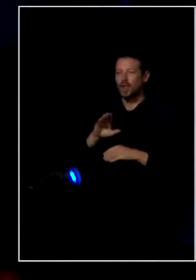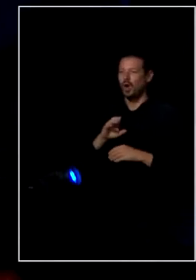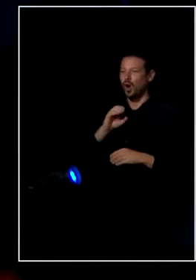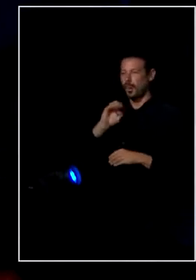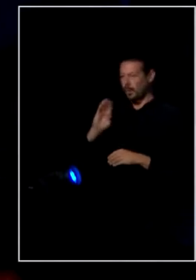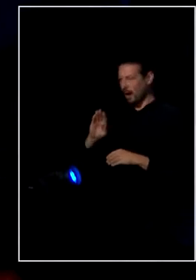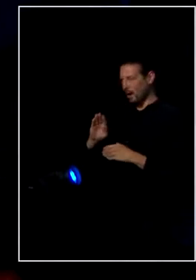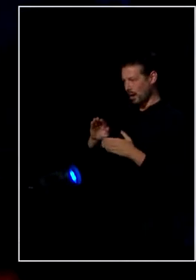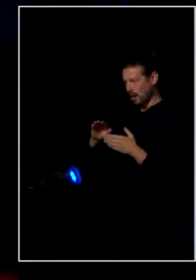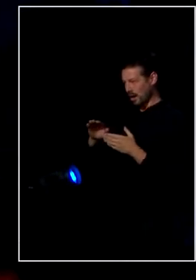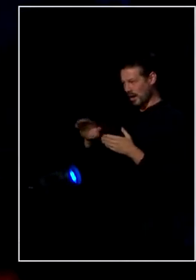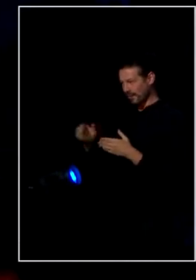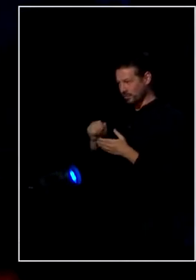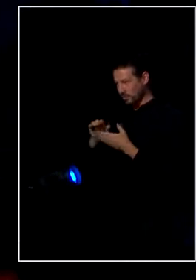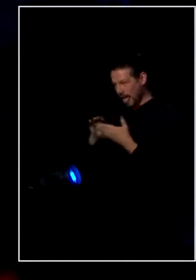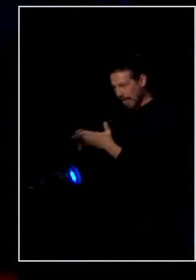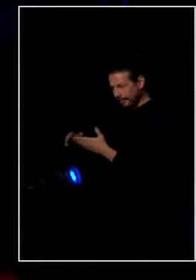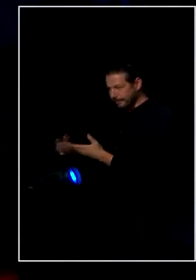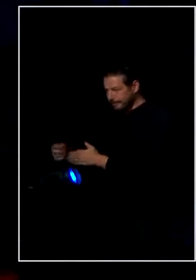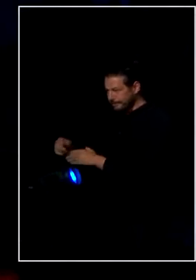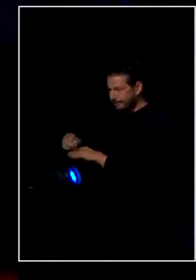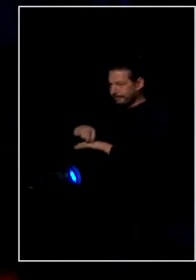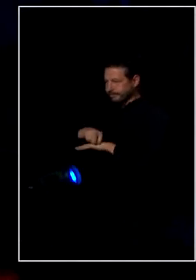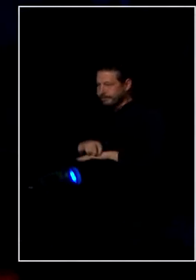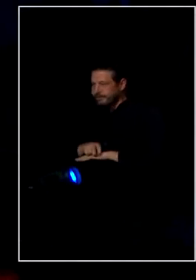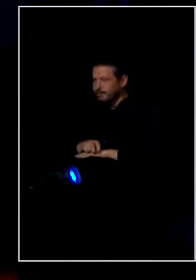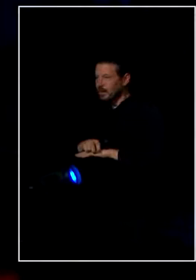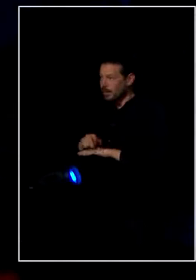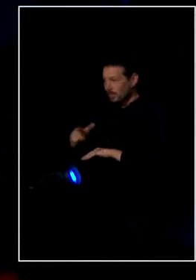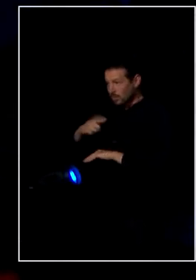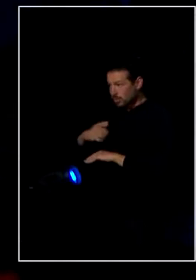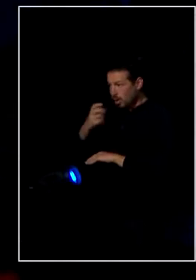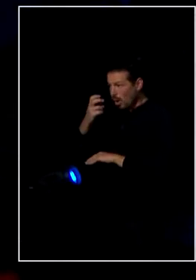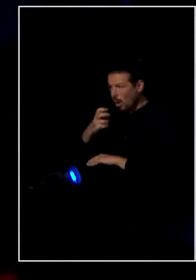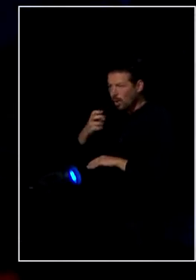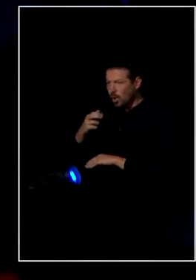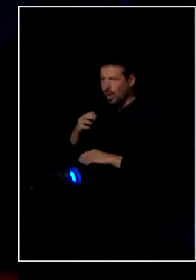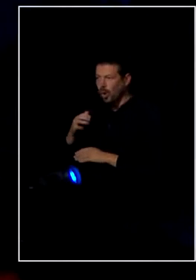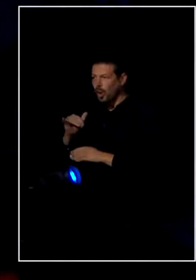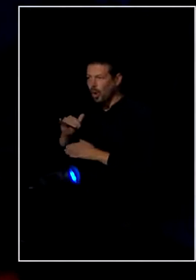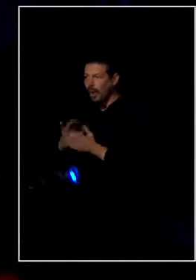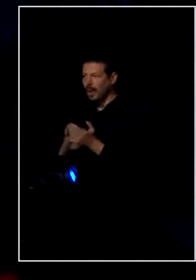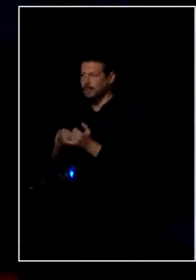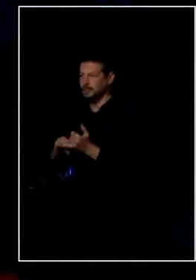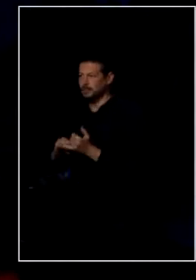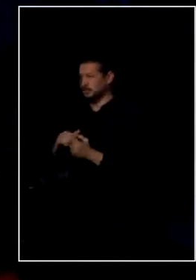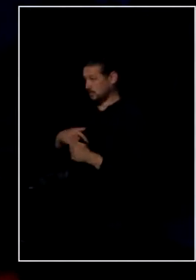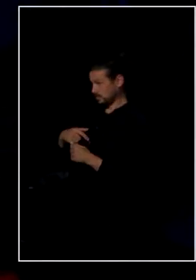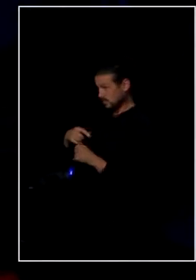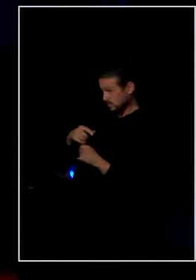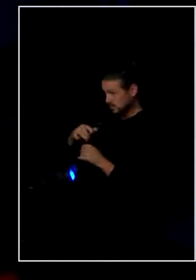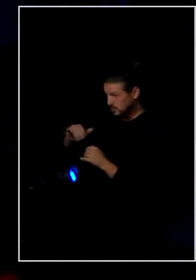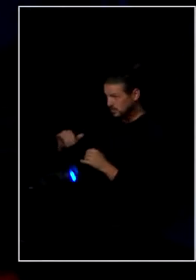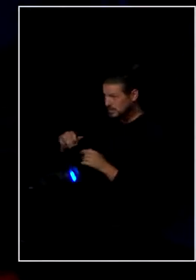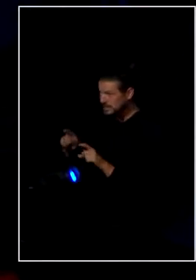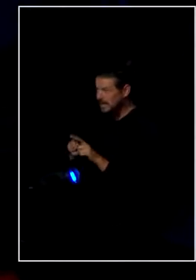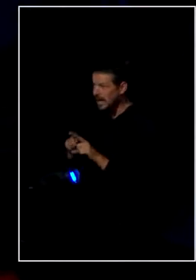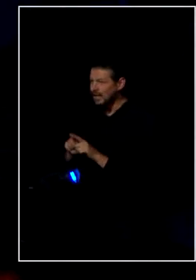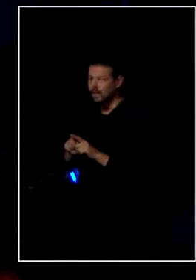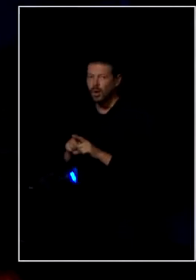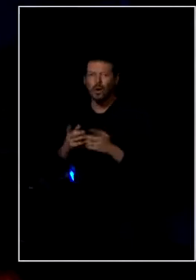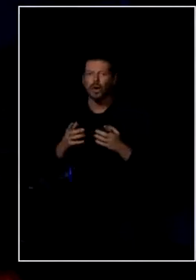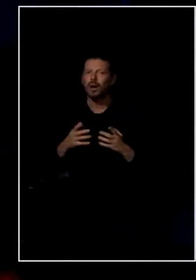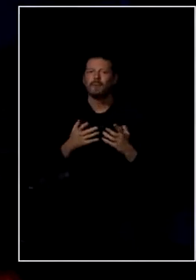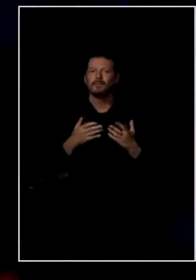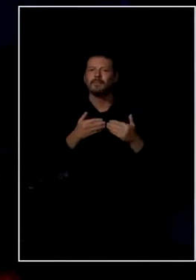or is that MS? Is that what I will look like one day? And is that why I never see people who have had MS for a long time in